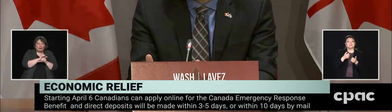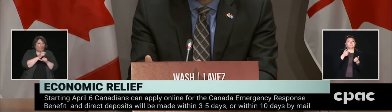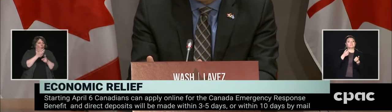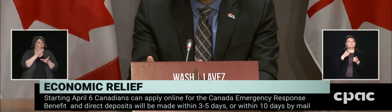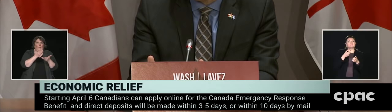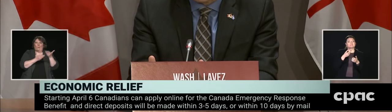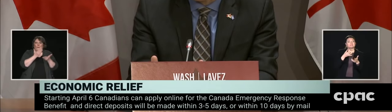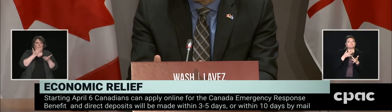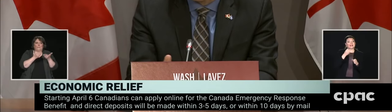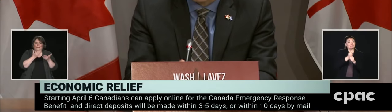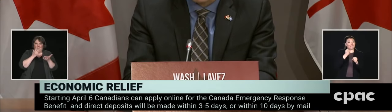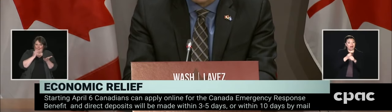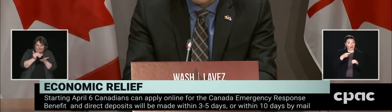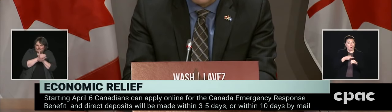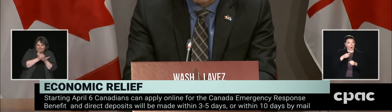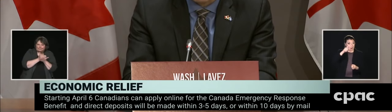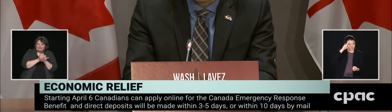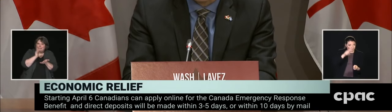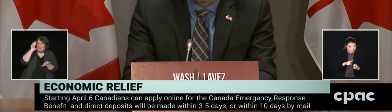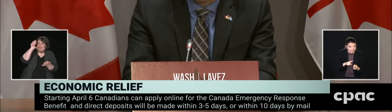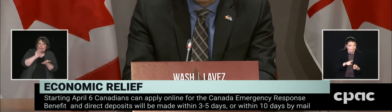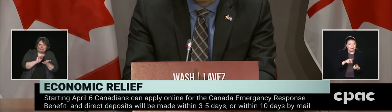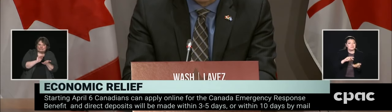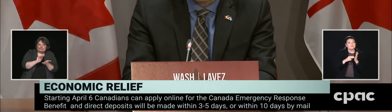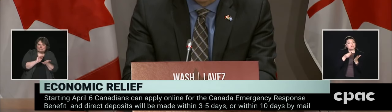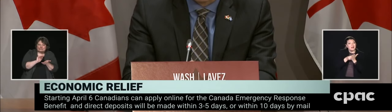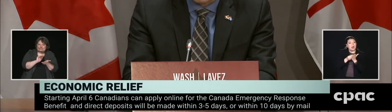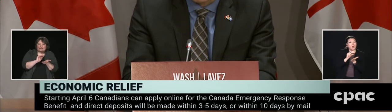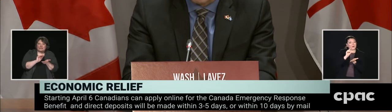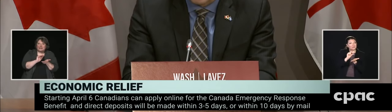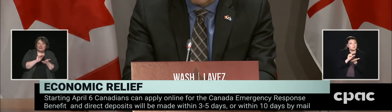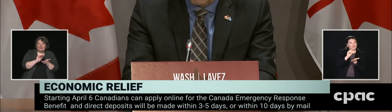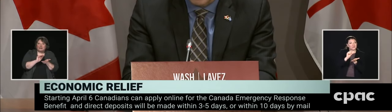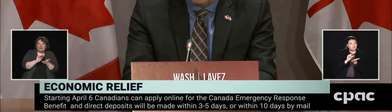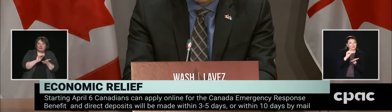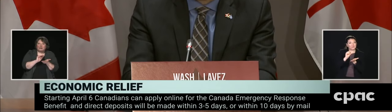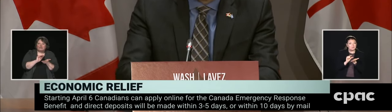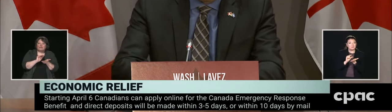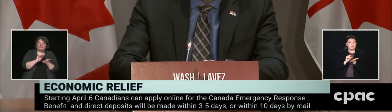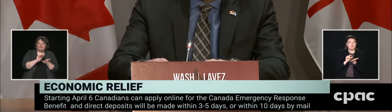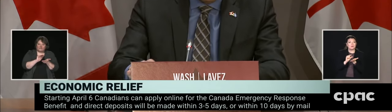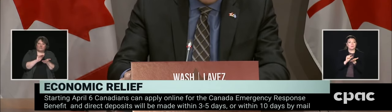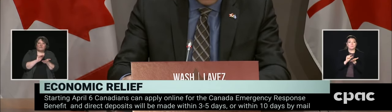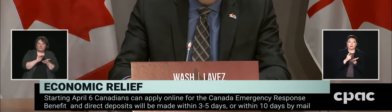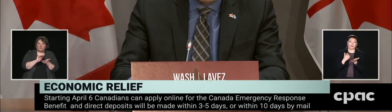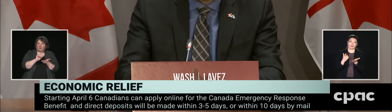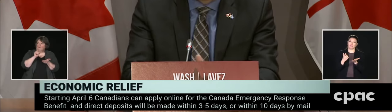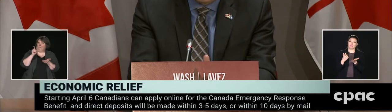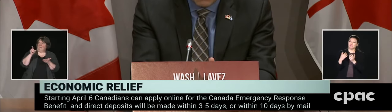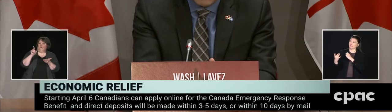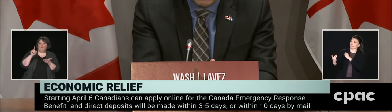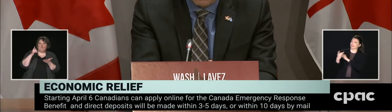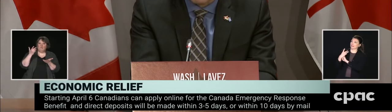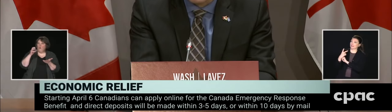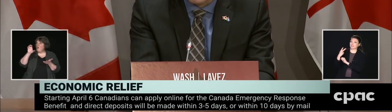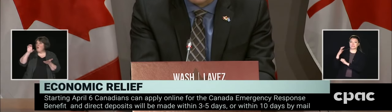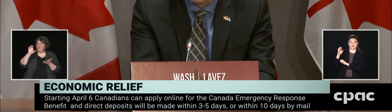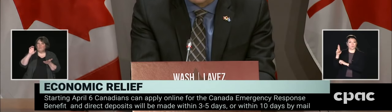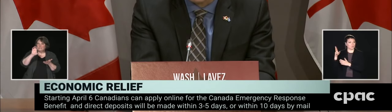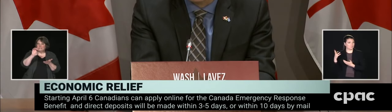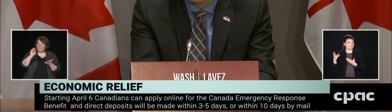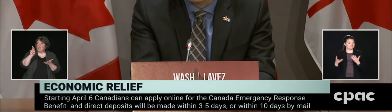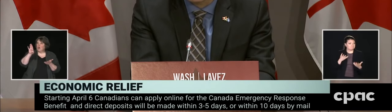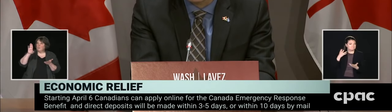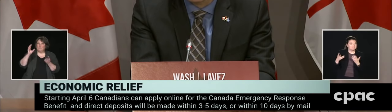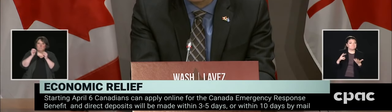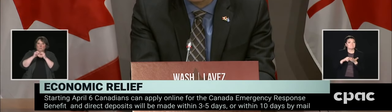the $2,000 Canada Emergency Response Benefit would otherwise provide. So there are a number of other situations which we are also